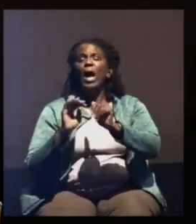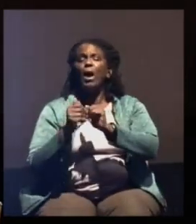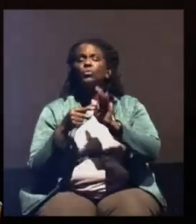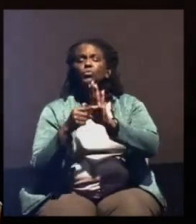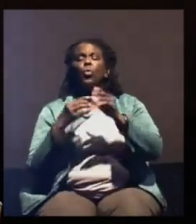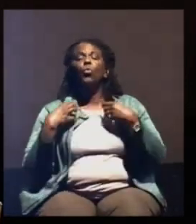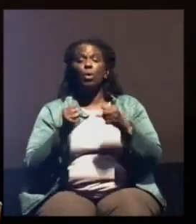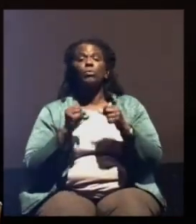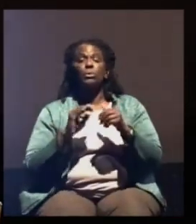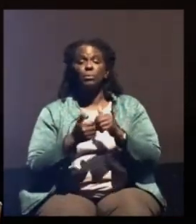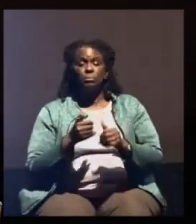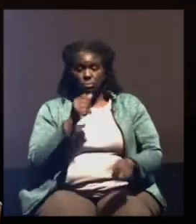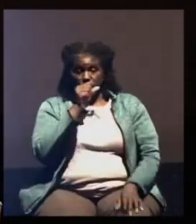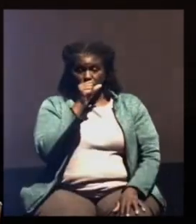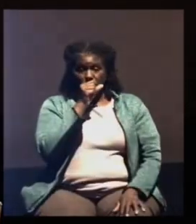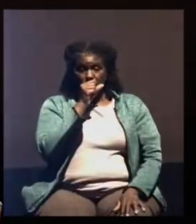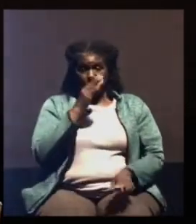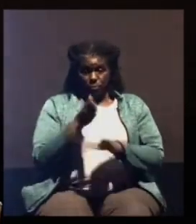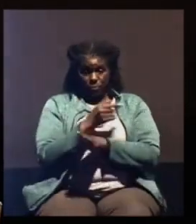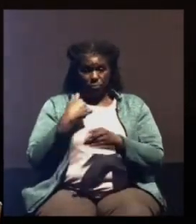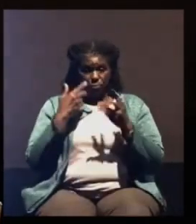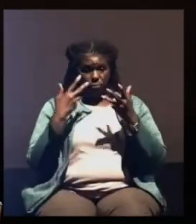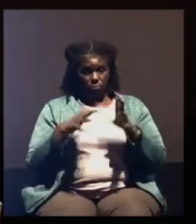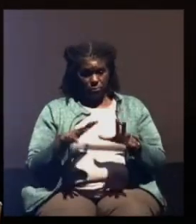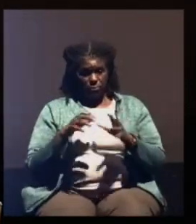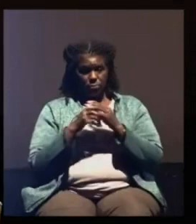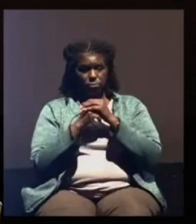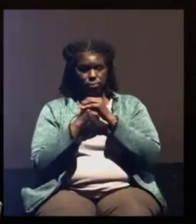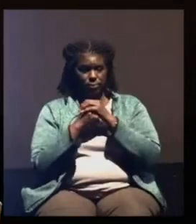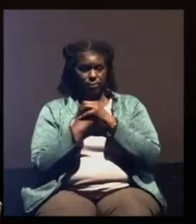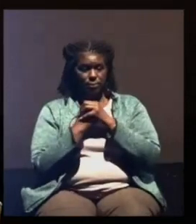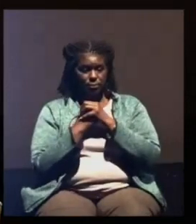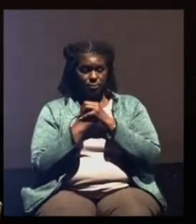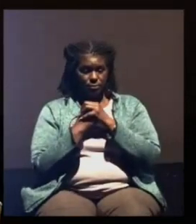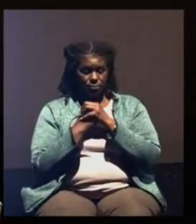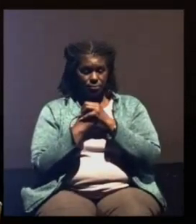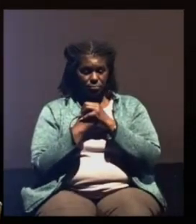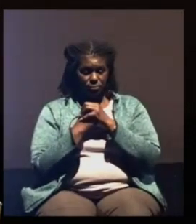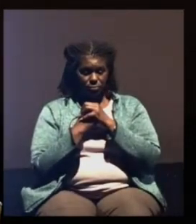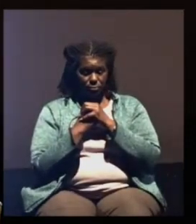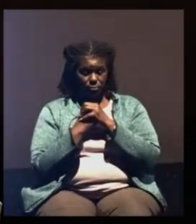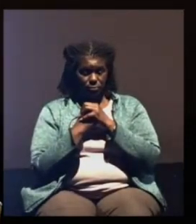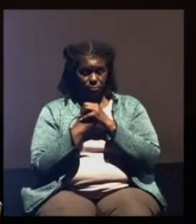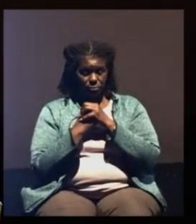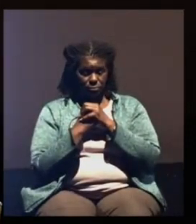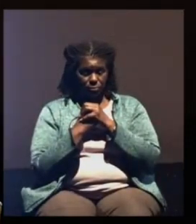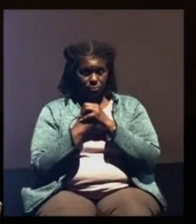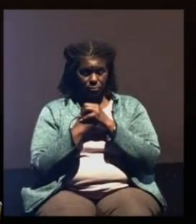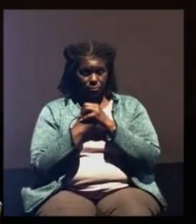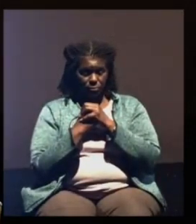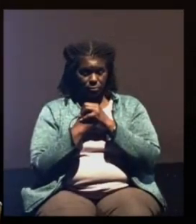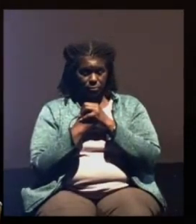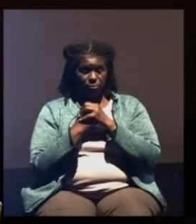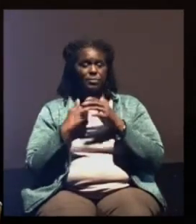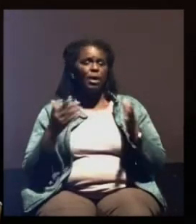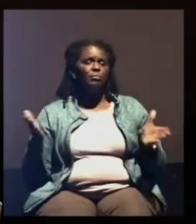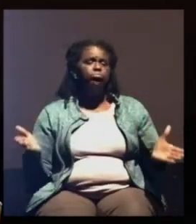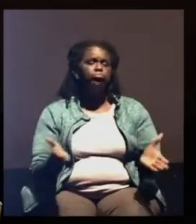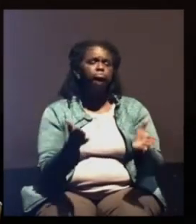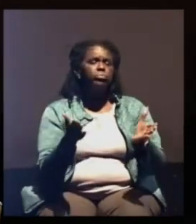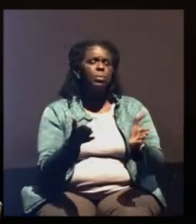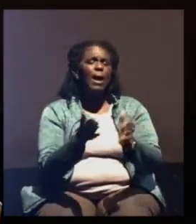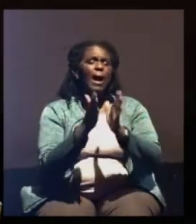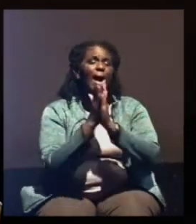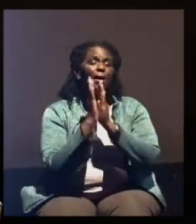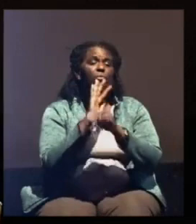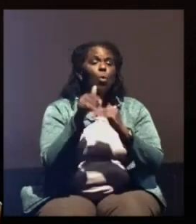So, you know, before I wrap up and I let her talk about the list, I implore all of you to